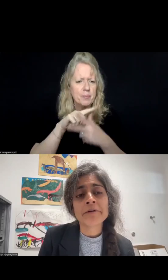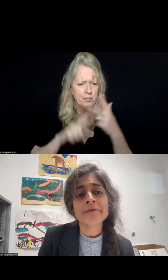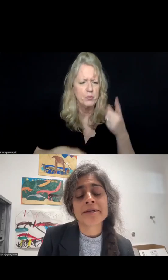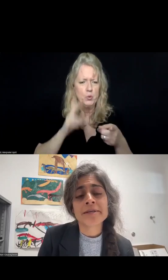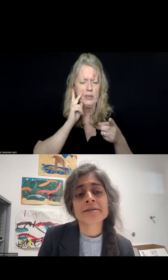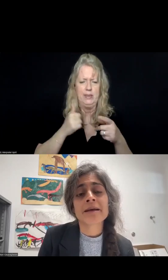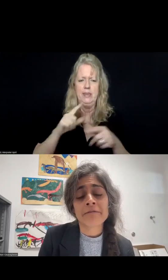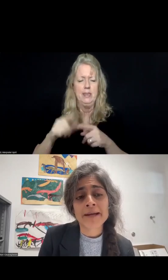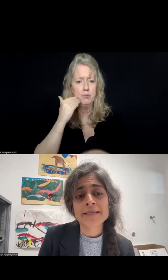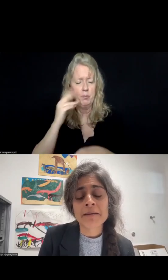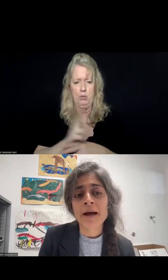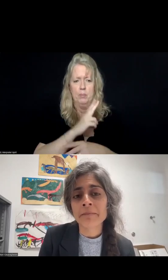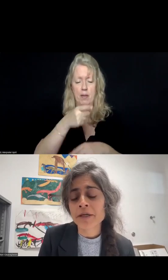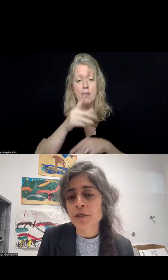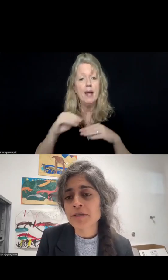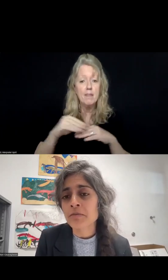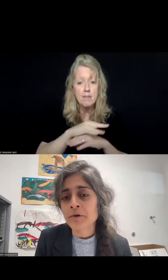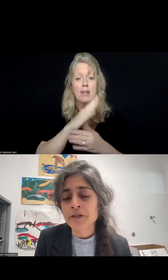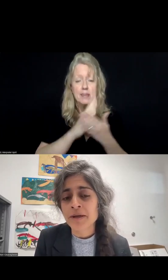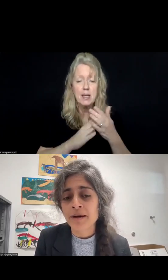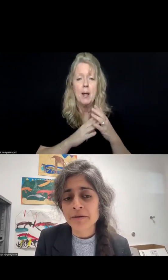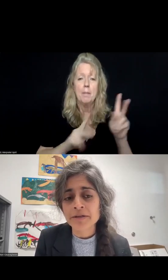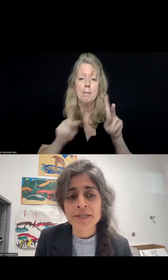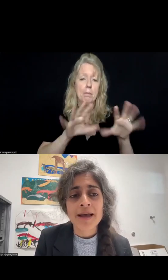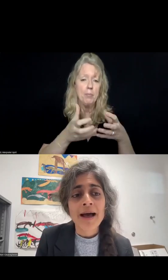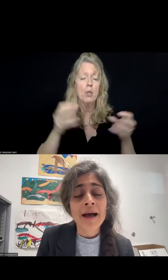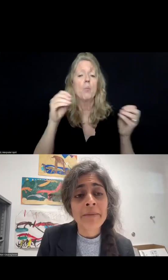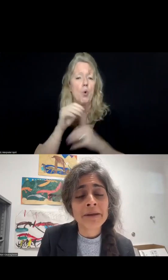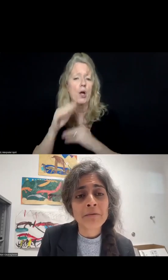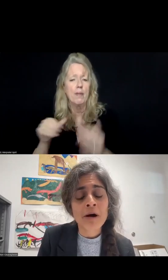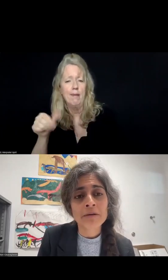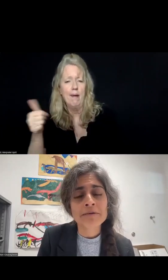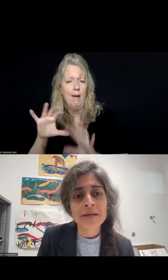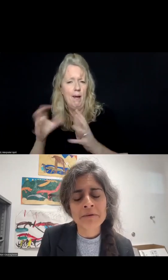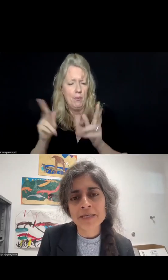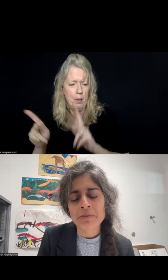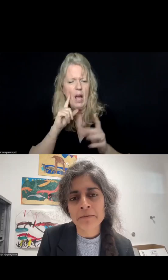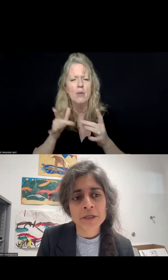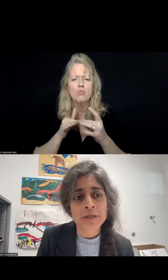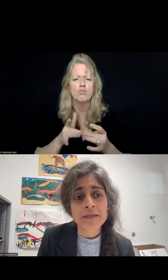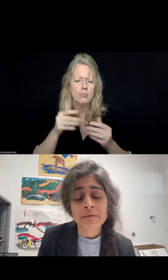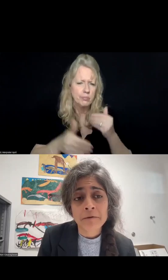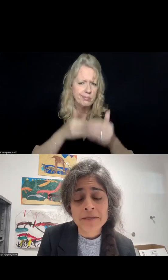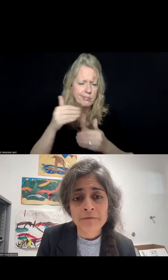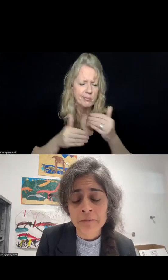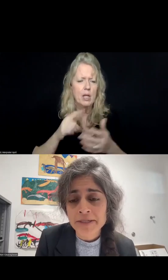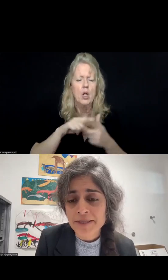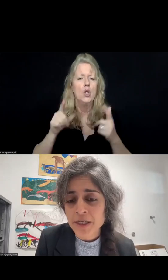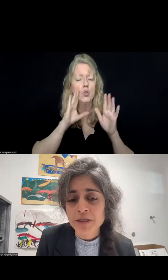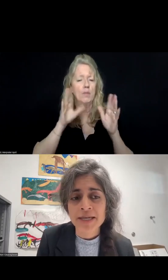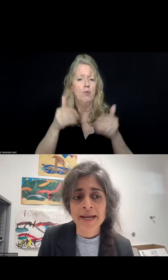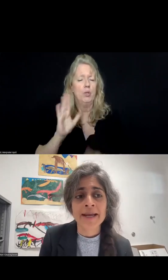tobacco use affects some populations more so than others. I'm going to walk through some of these populations. The focus of